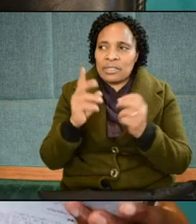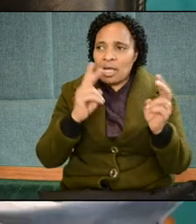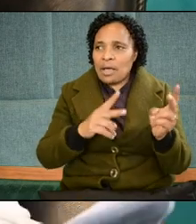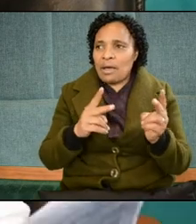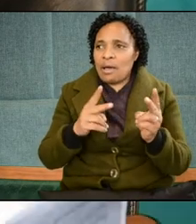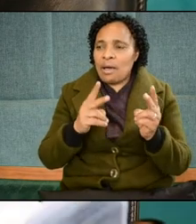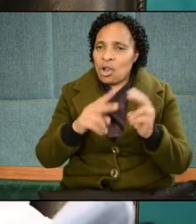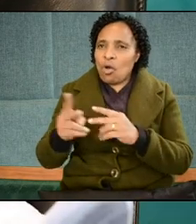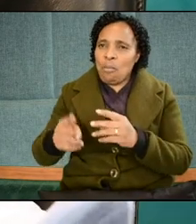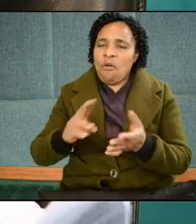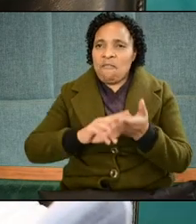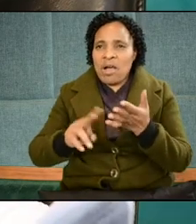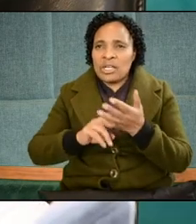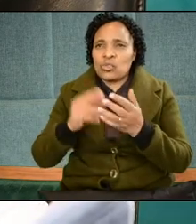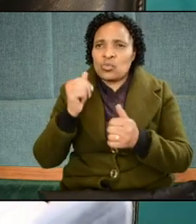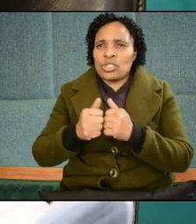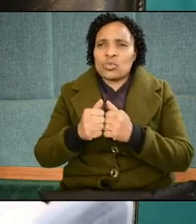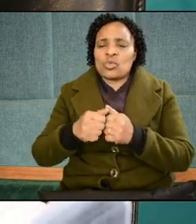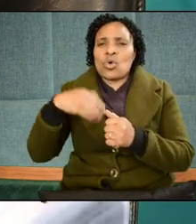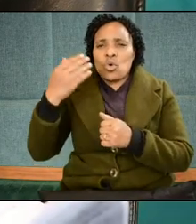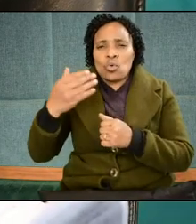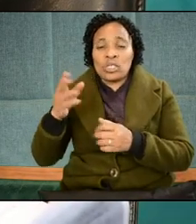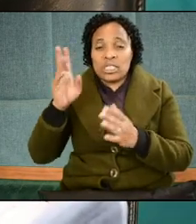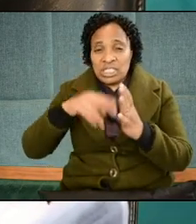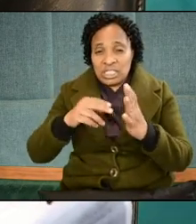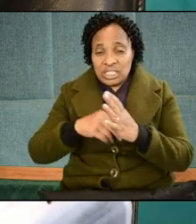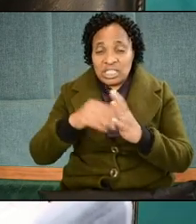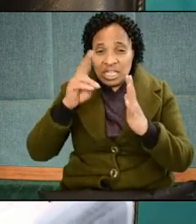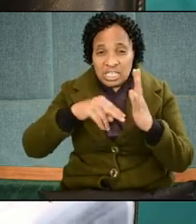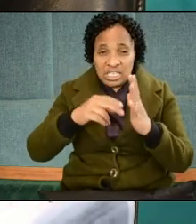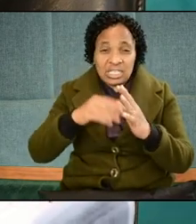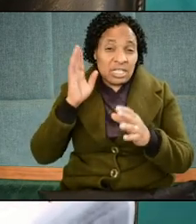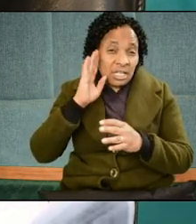that we usually read. And I'll just read it in your